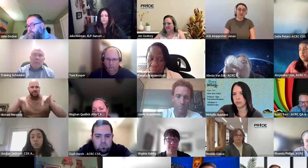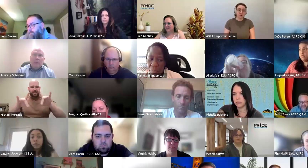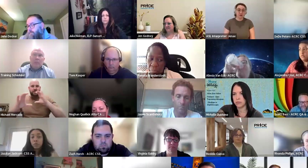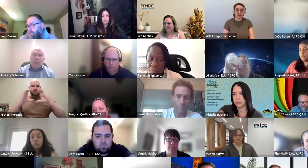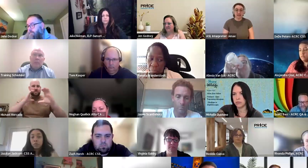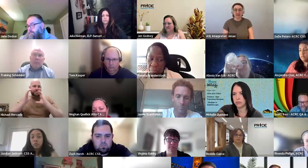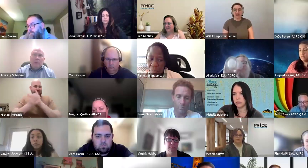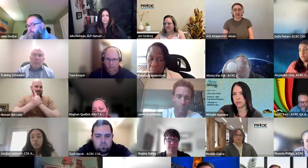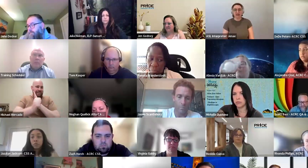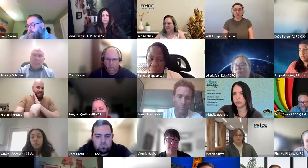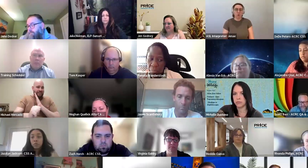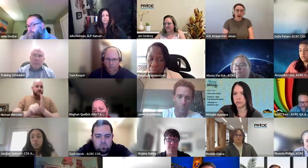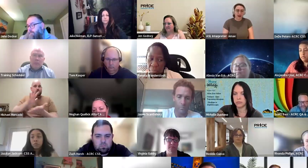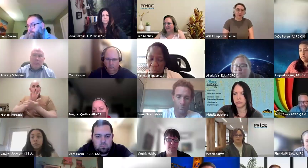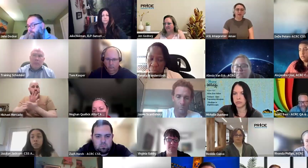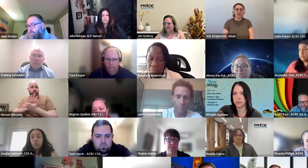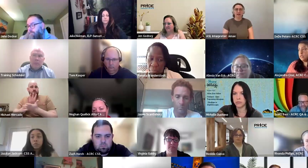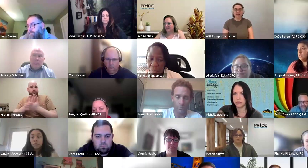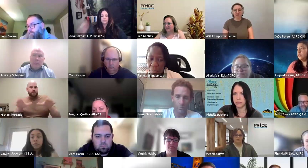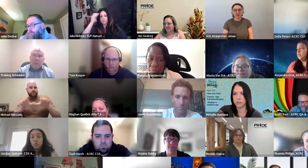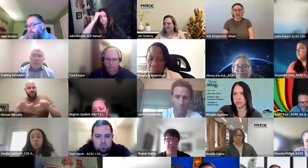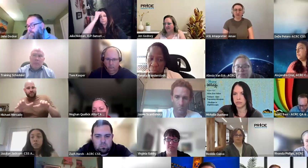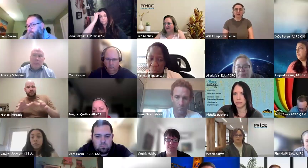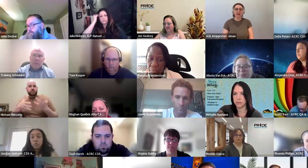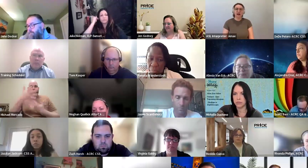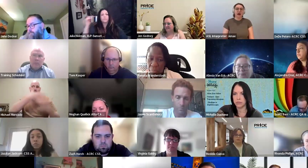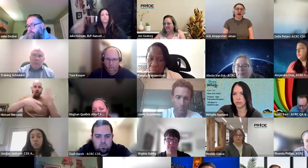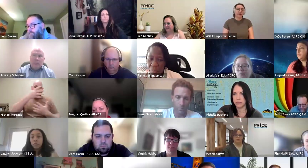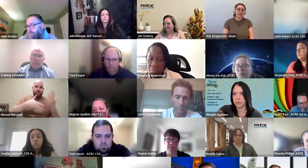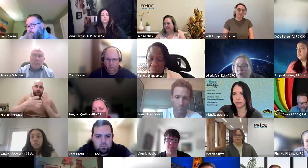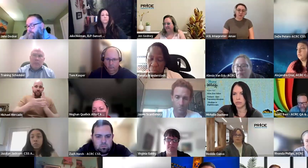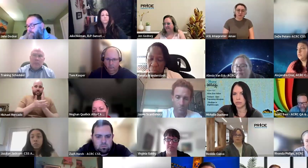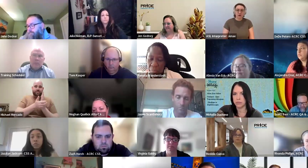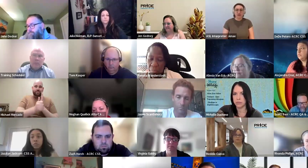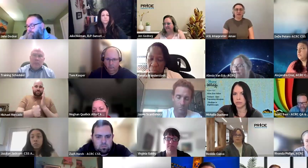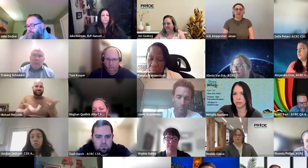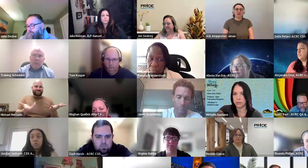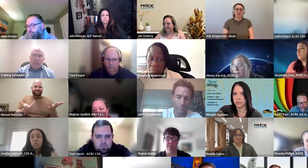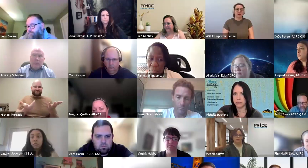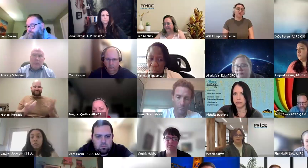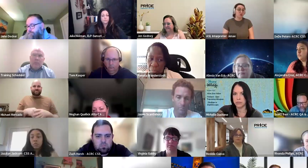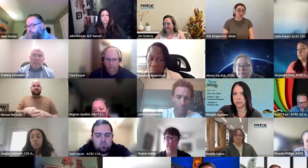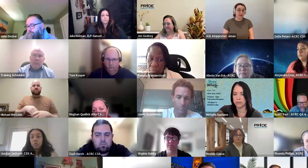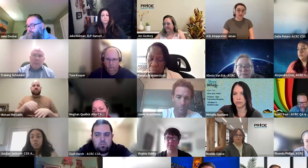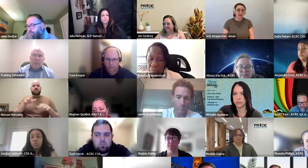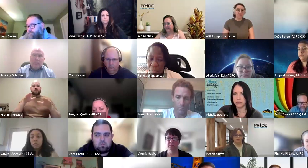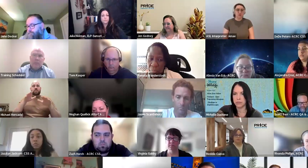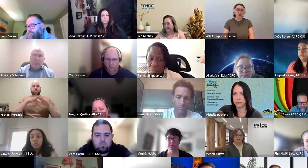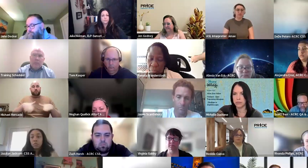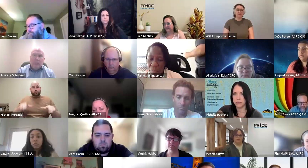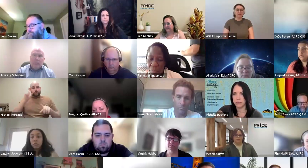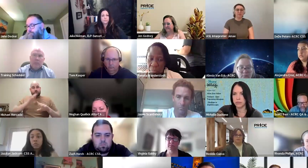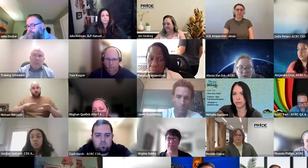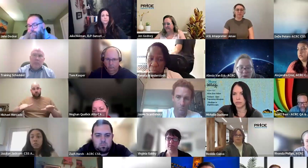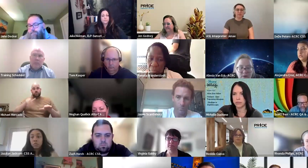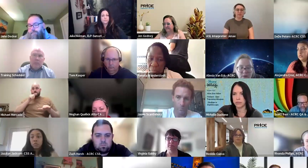to difficulties in acquiring communication skills, academic performance, and social skills as